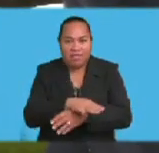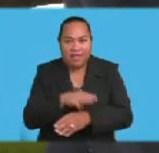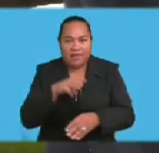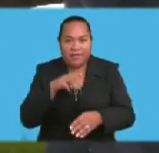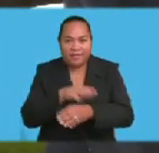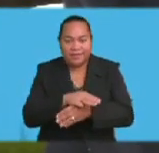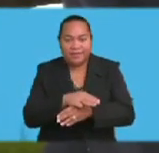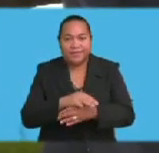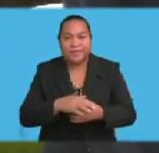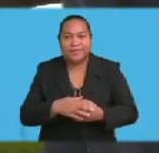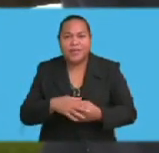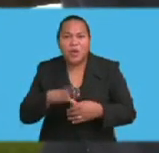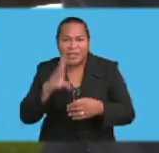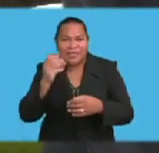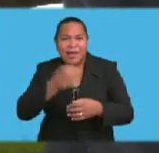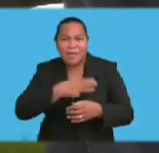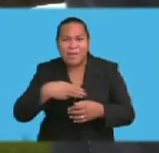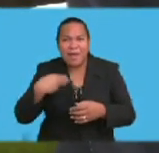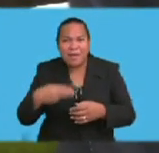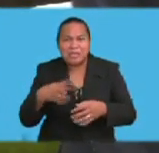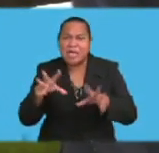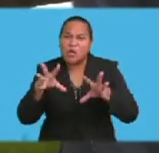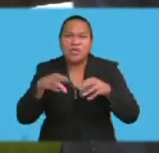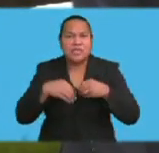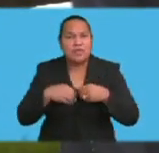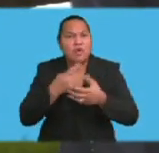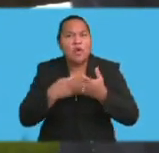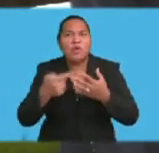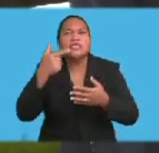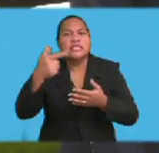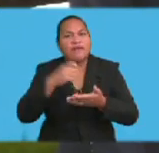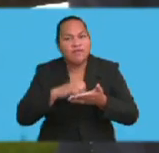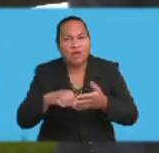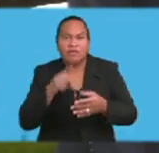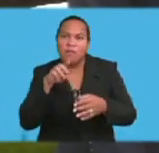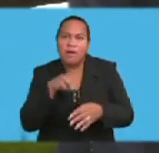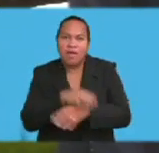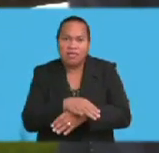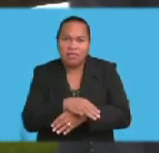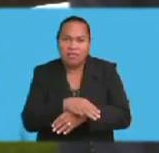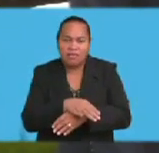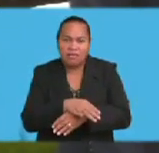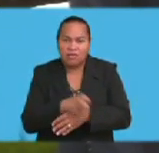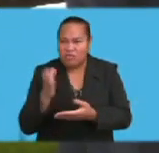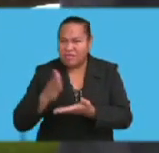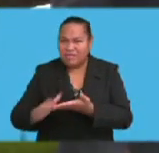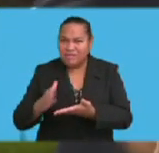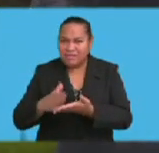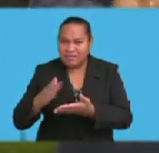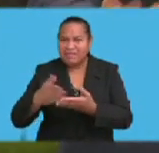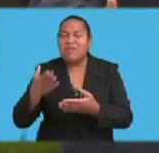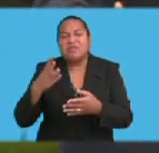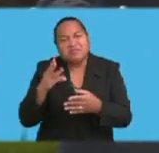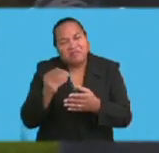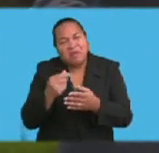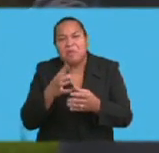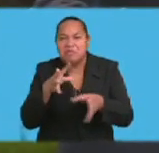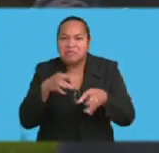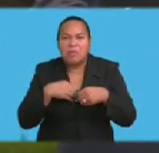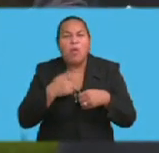need to know this, some members were only receiving $7 per month. Because as you know, some people were lowly